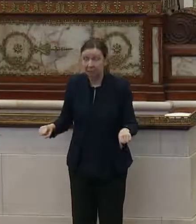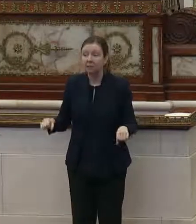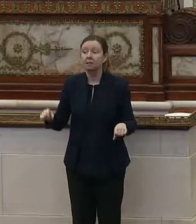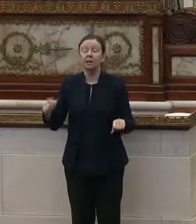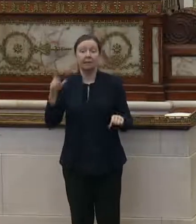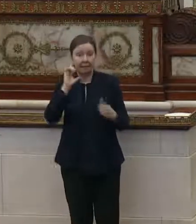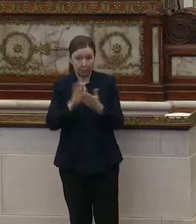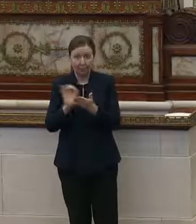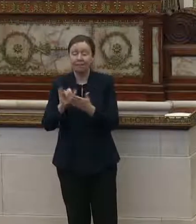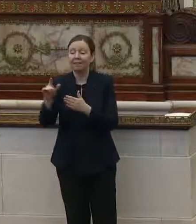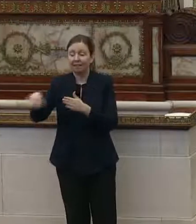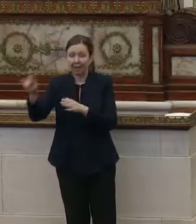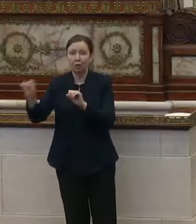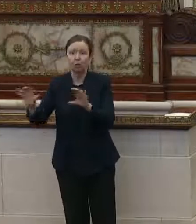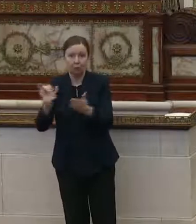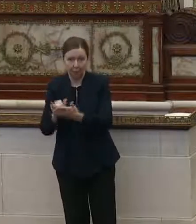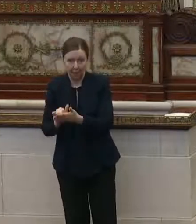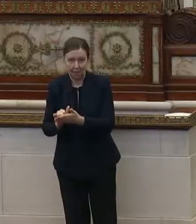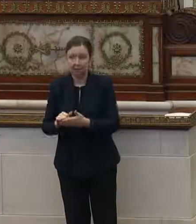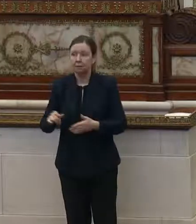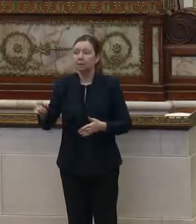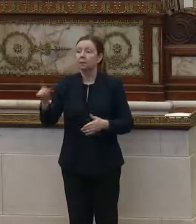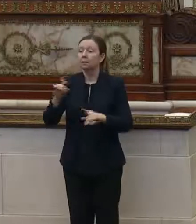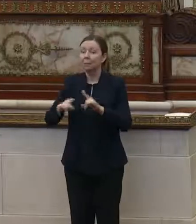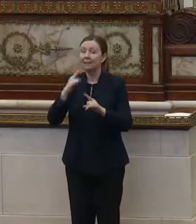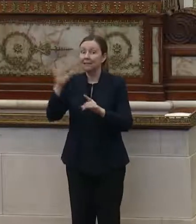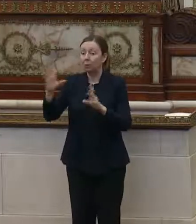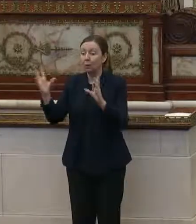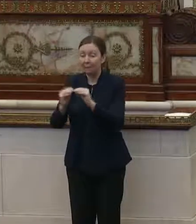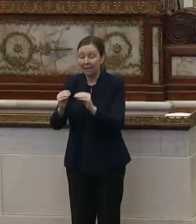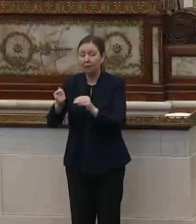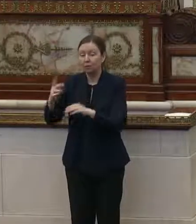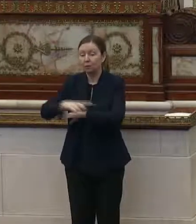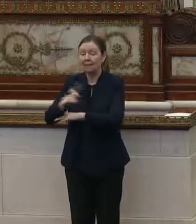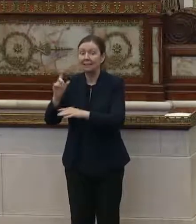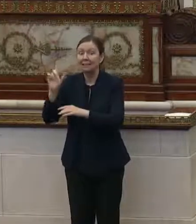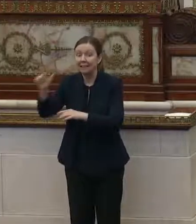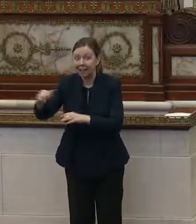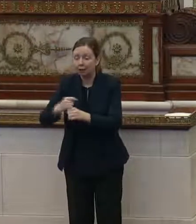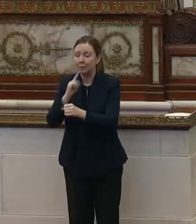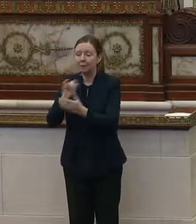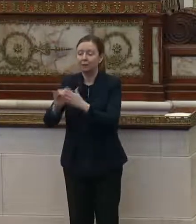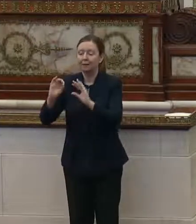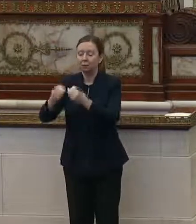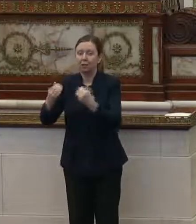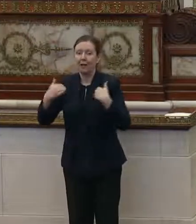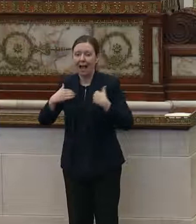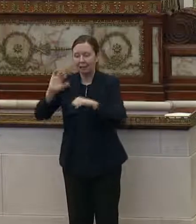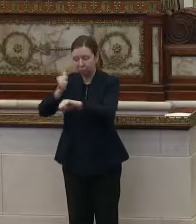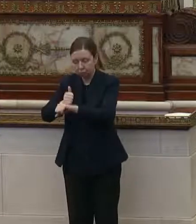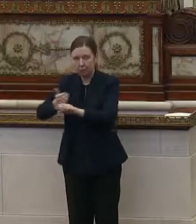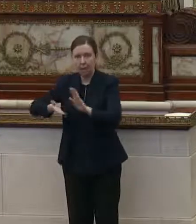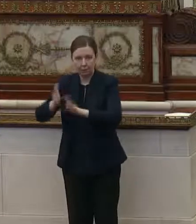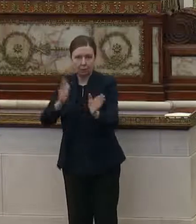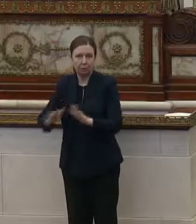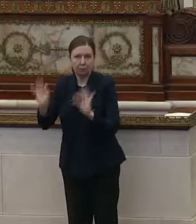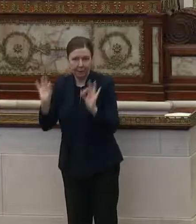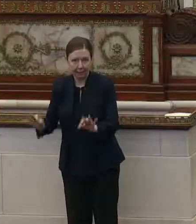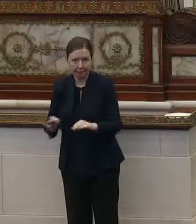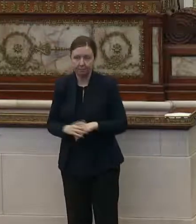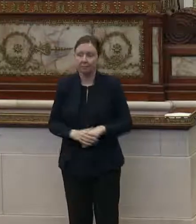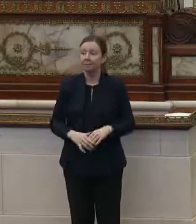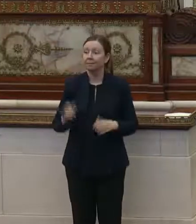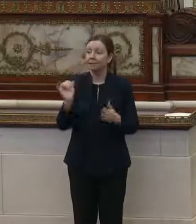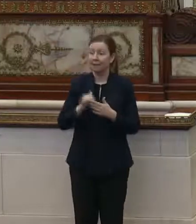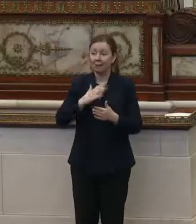believed that PFC could do so, but they said they would be meeting with PFC a few days later to ensure that the organization had a sound operational plan. That